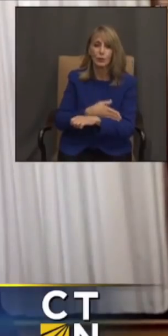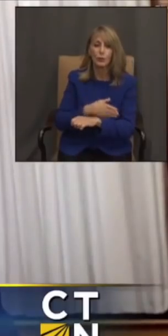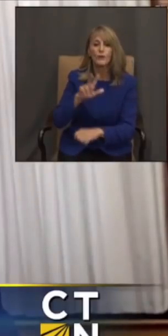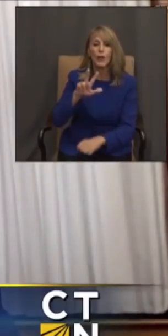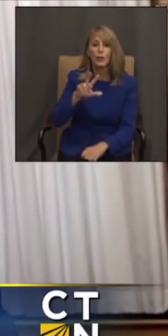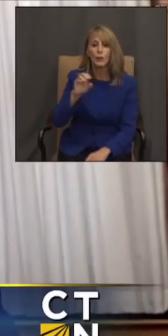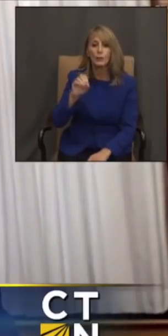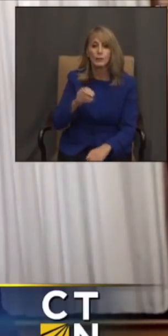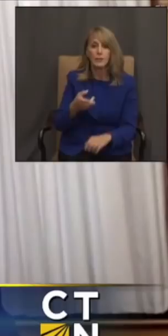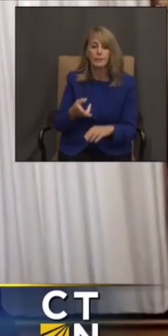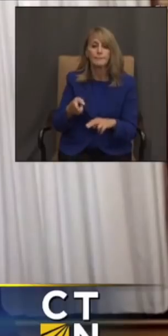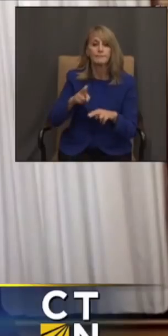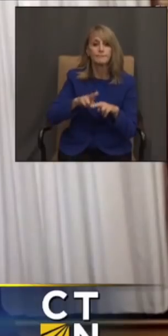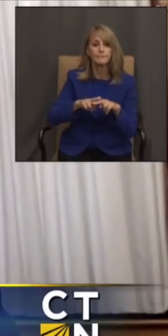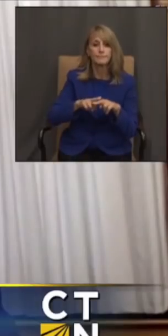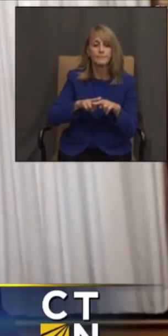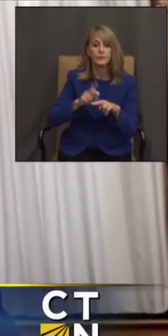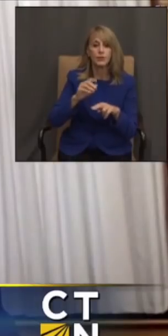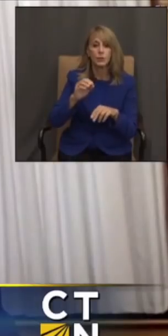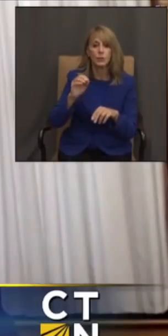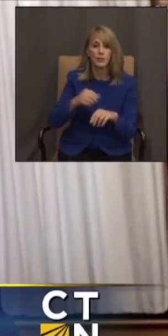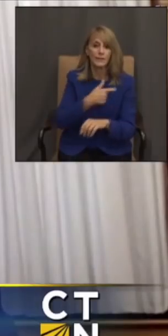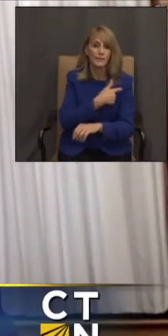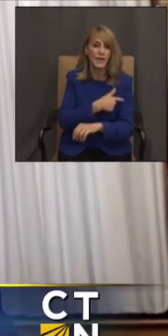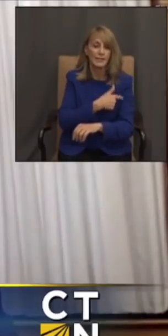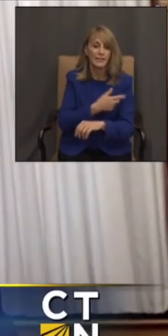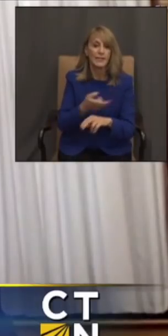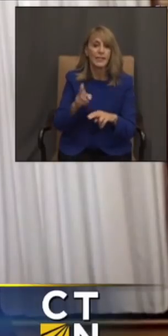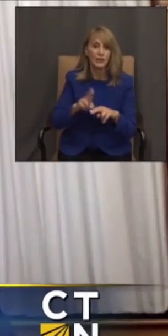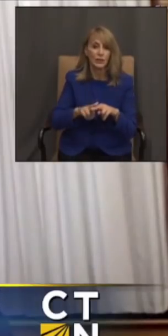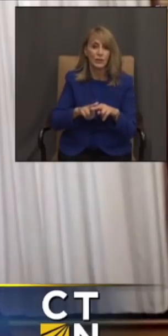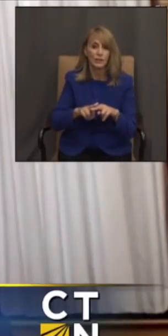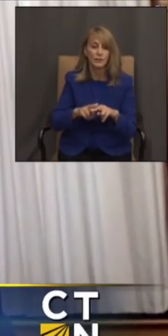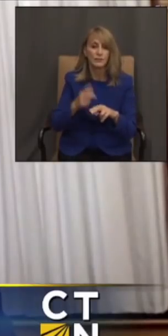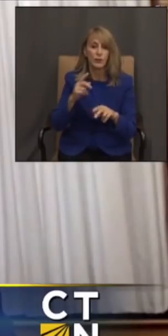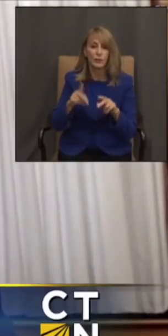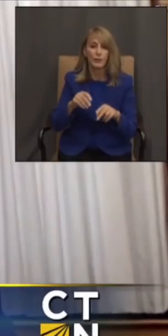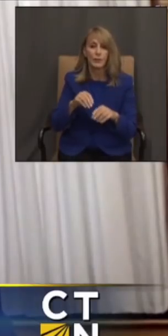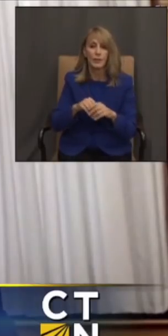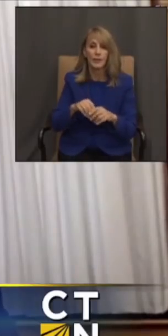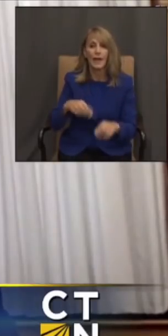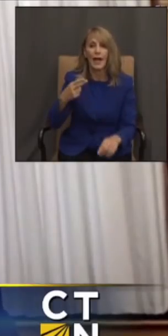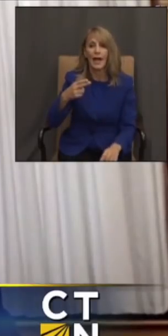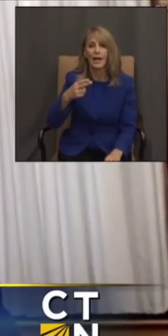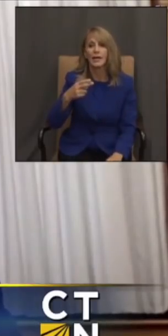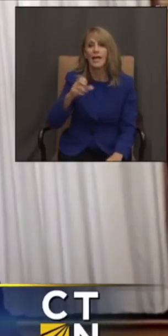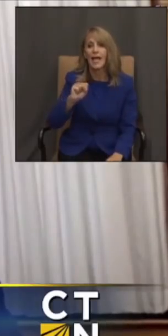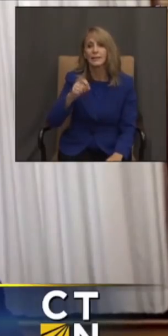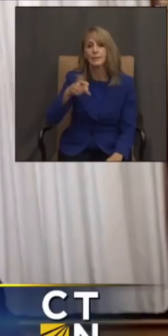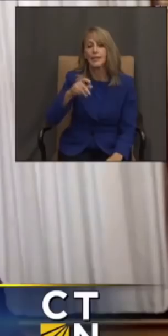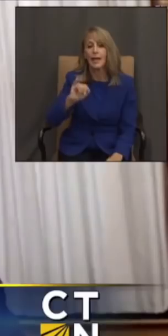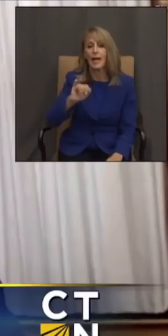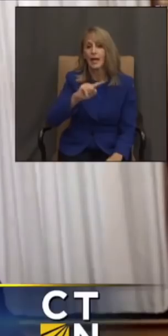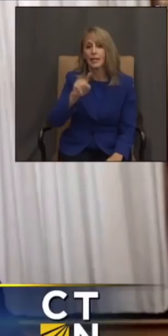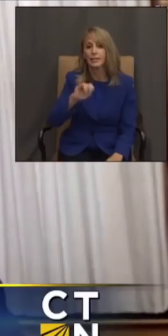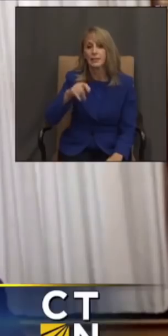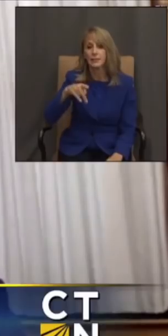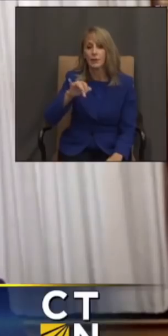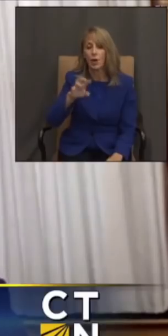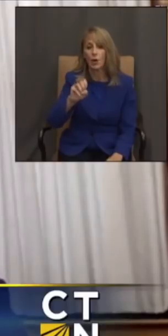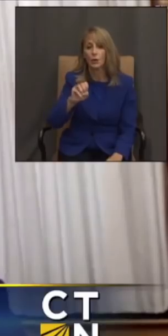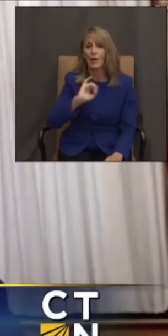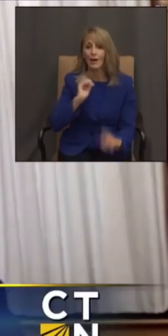percentage points in terms of our percentage of vaccines that are being administered to residents of those high SBI zip codes. So it's still short of our goal